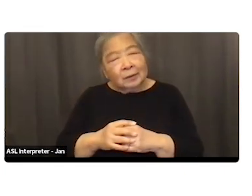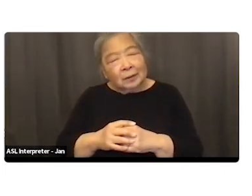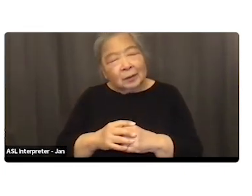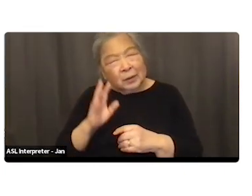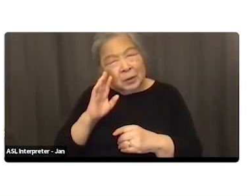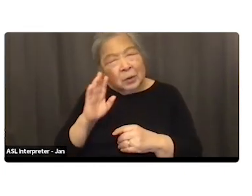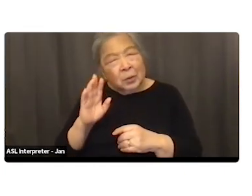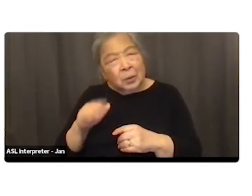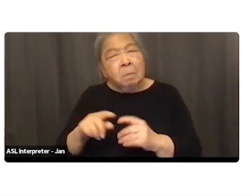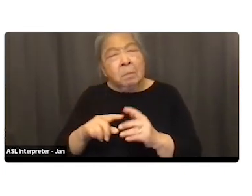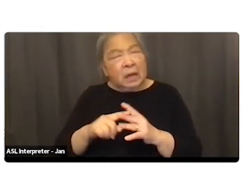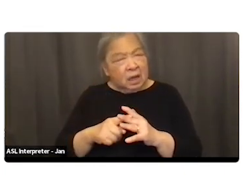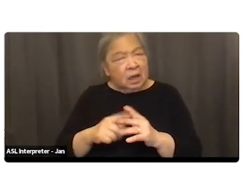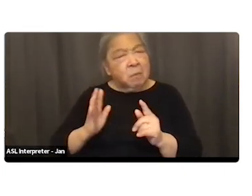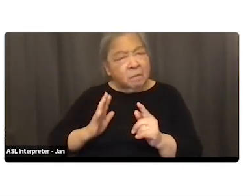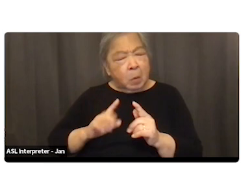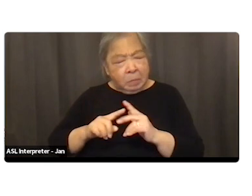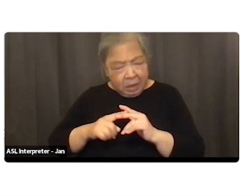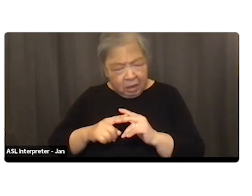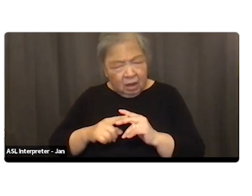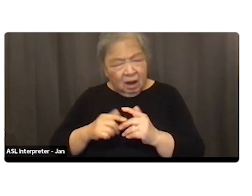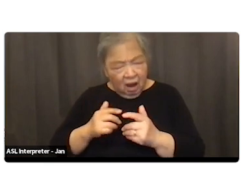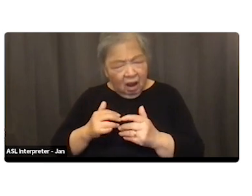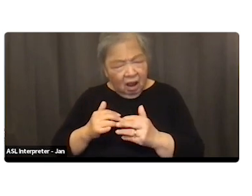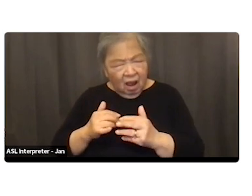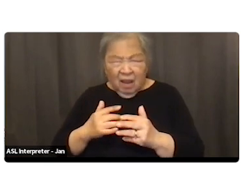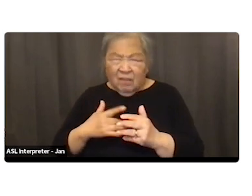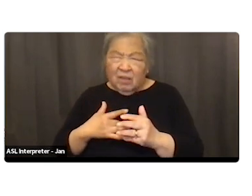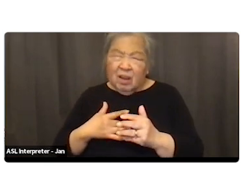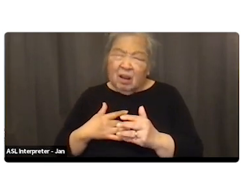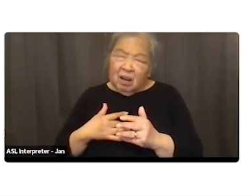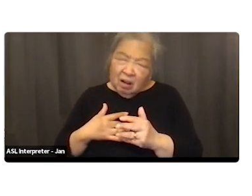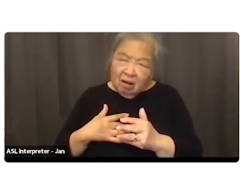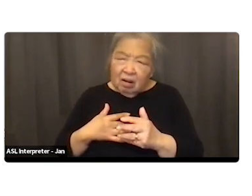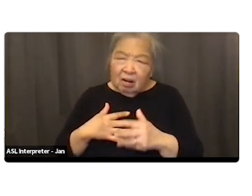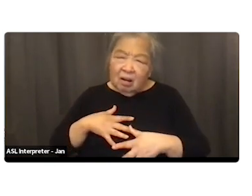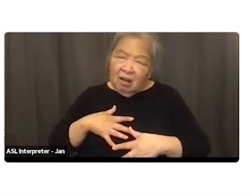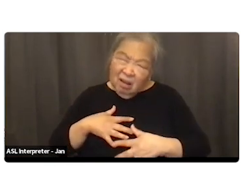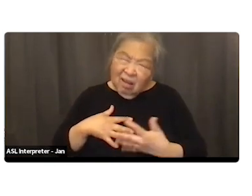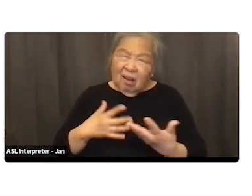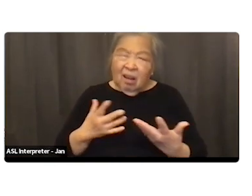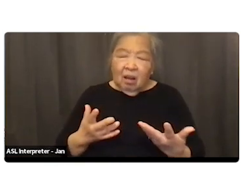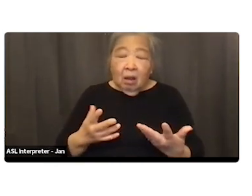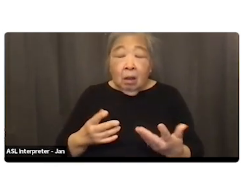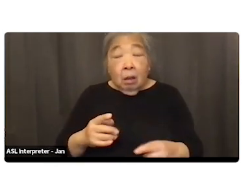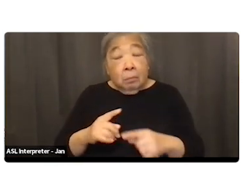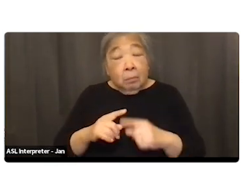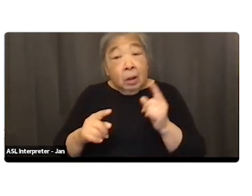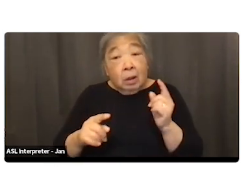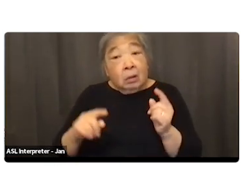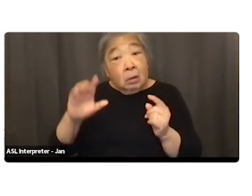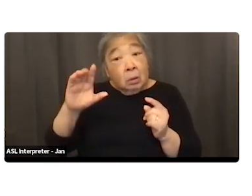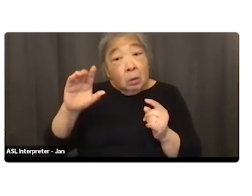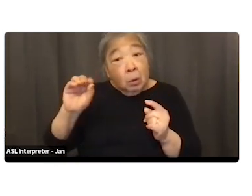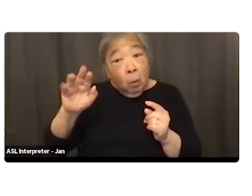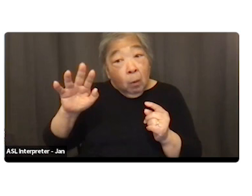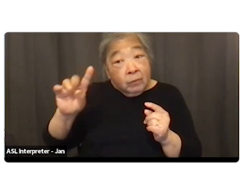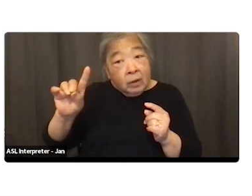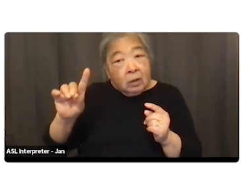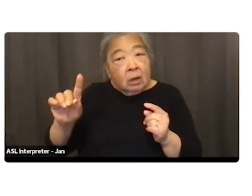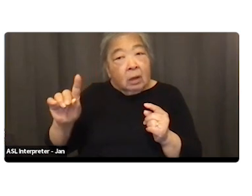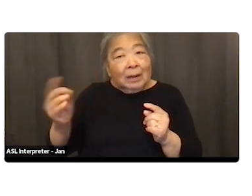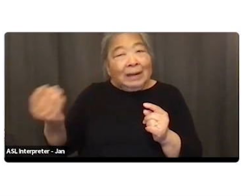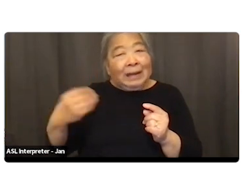unfortunate in the beginning. You know, I have to say, one of the beautiful gifts that COVID gave to me was